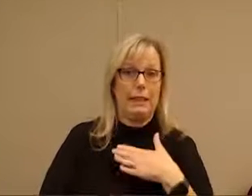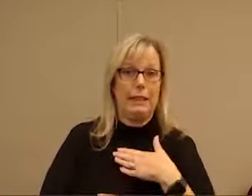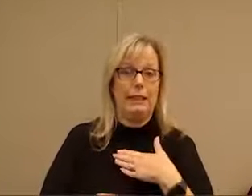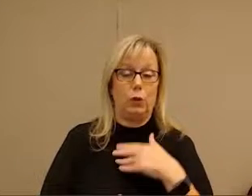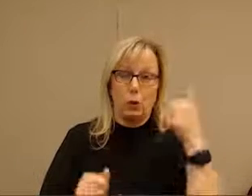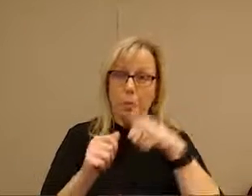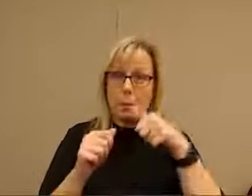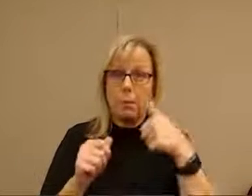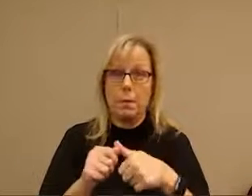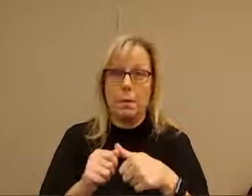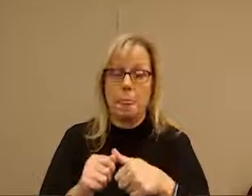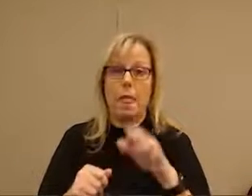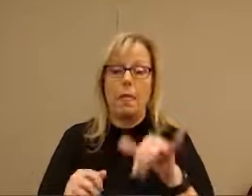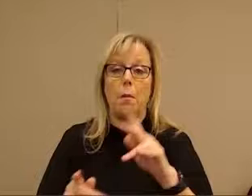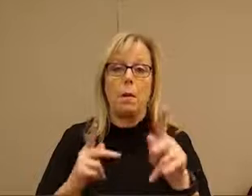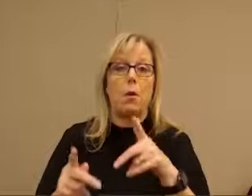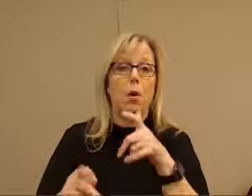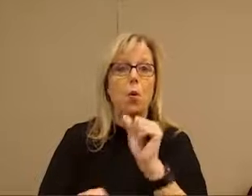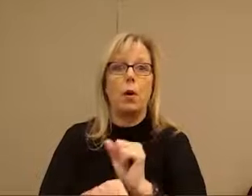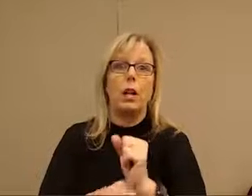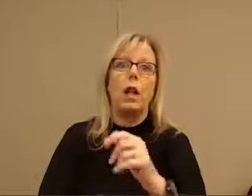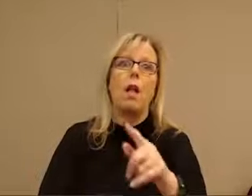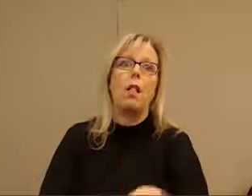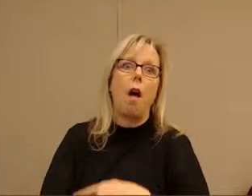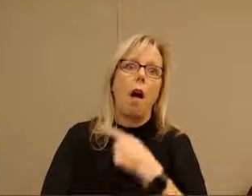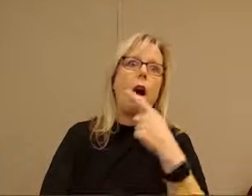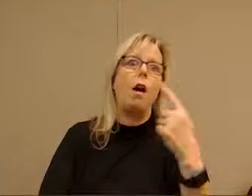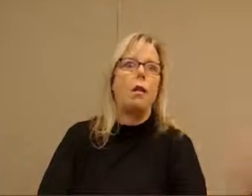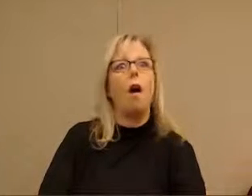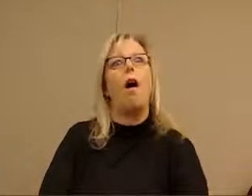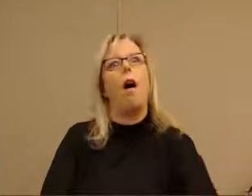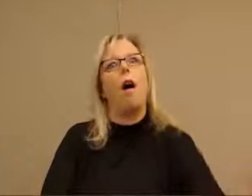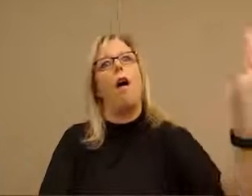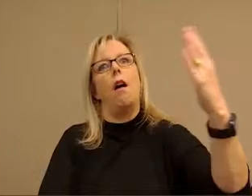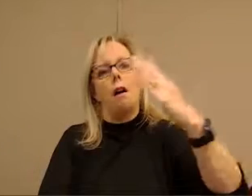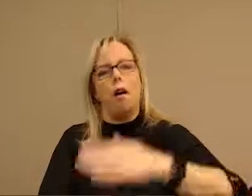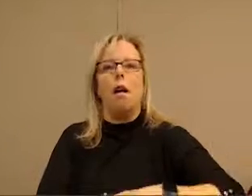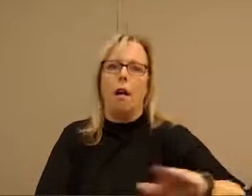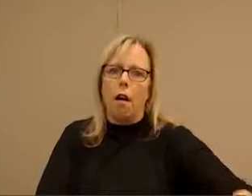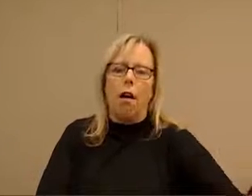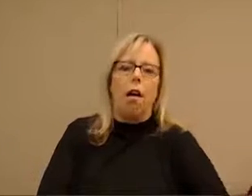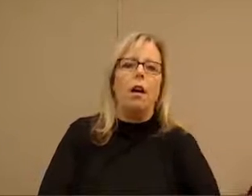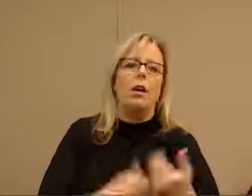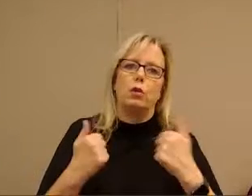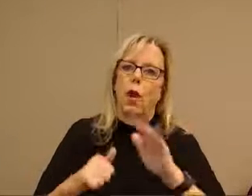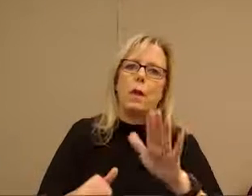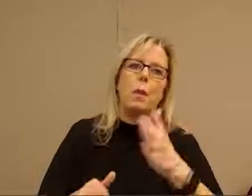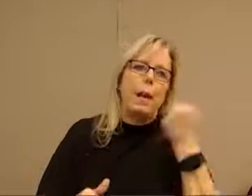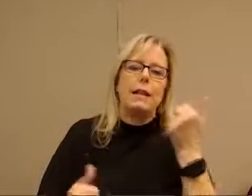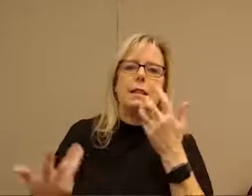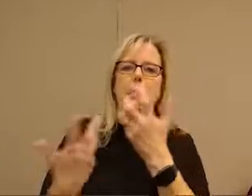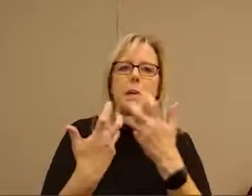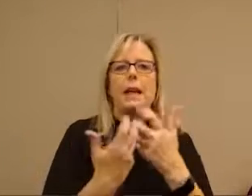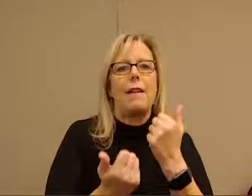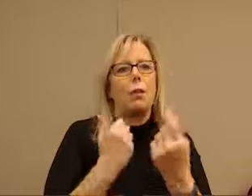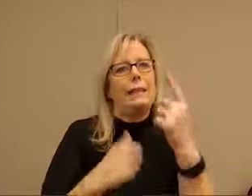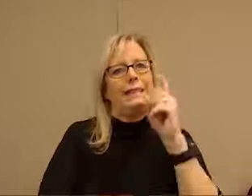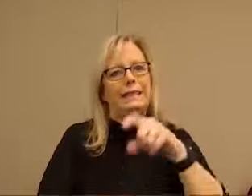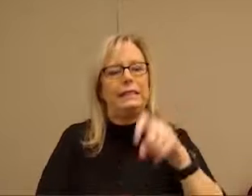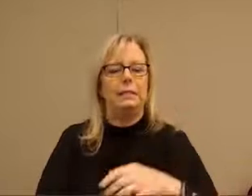in mind that those folks have been working long hours for a long period of time, and they're trying their best to meet everybody's